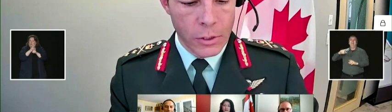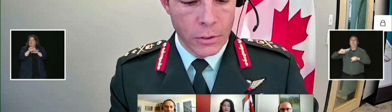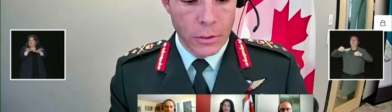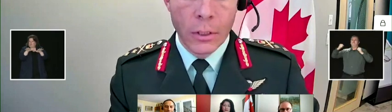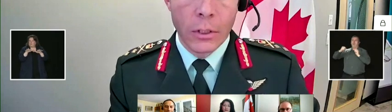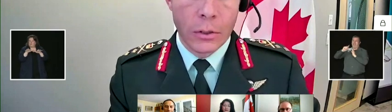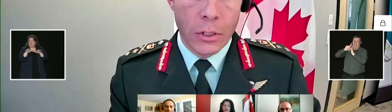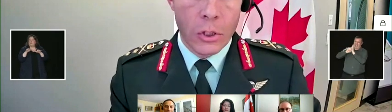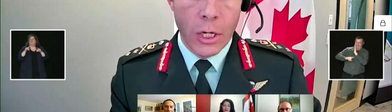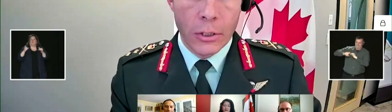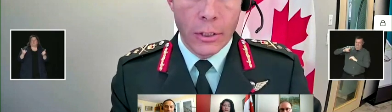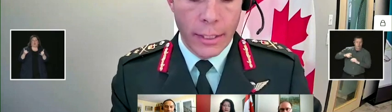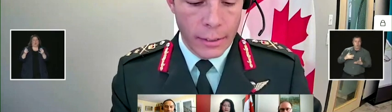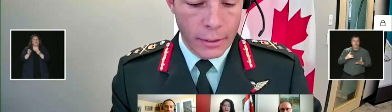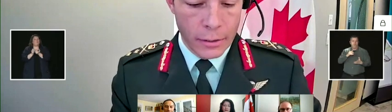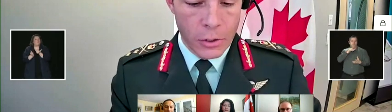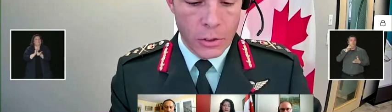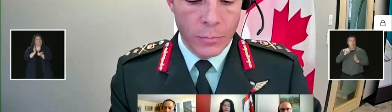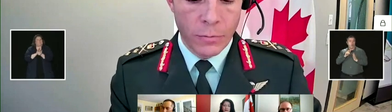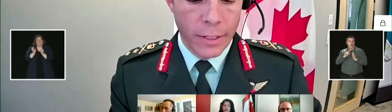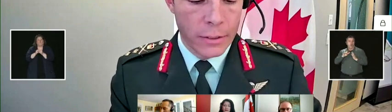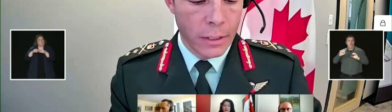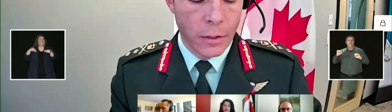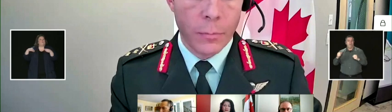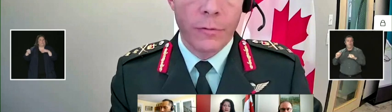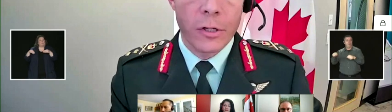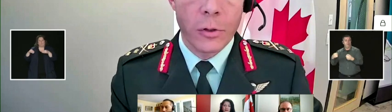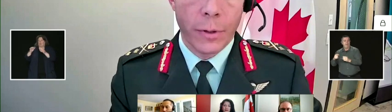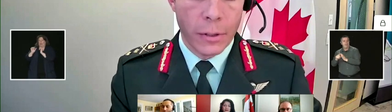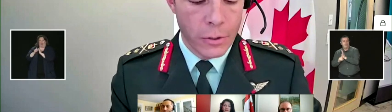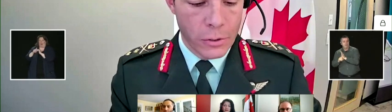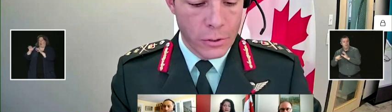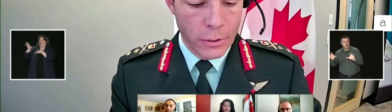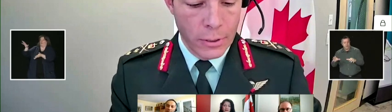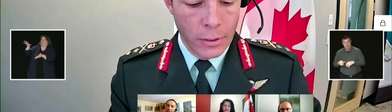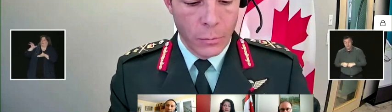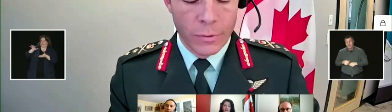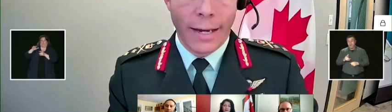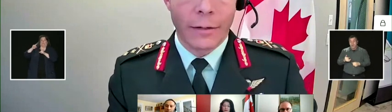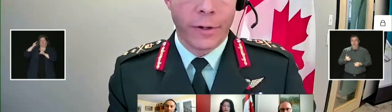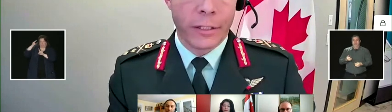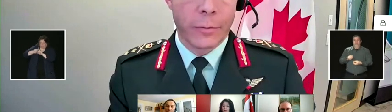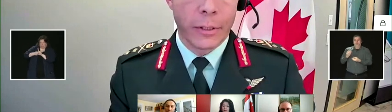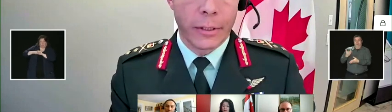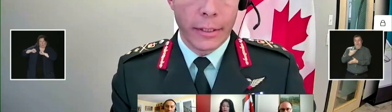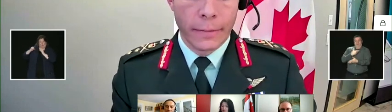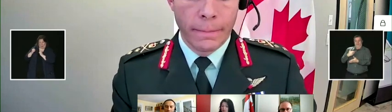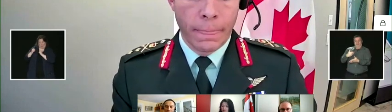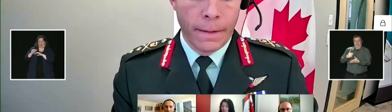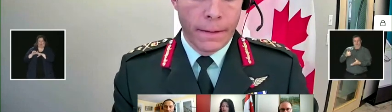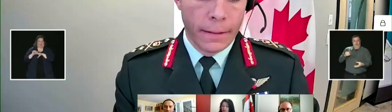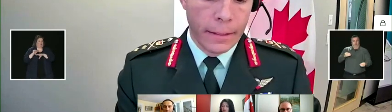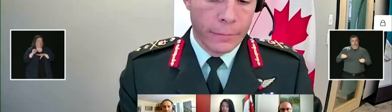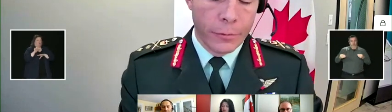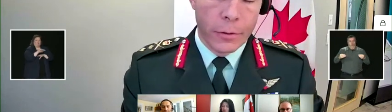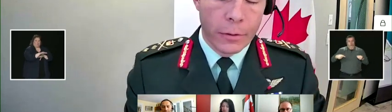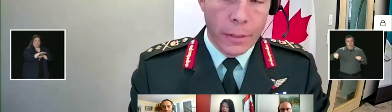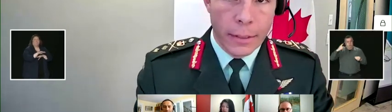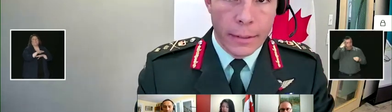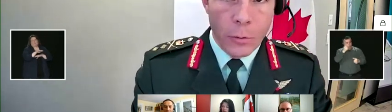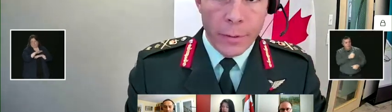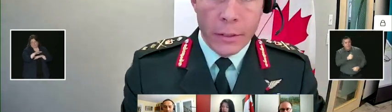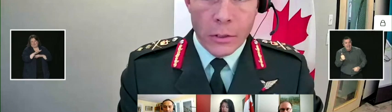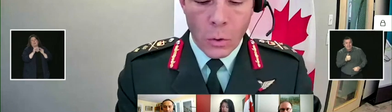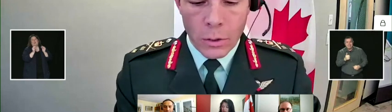ultra-cold conditions. So this change in handling conditions provides our provincial partners with added flexibility